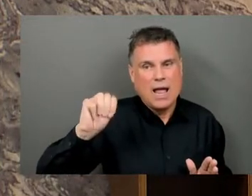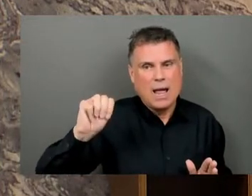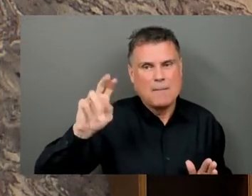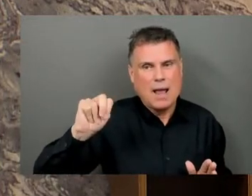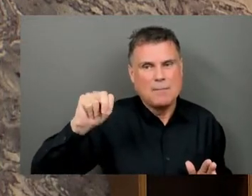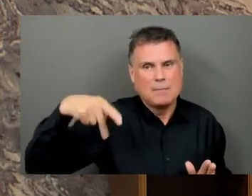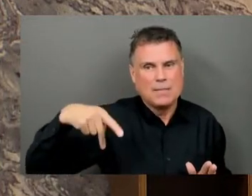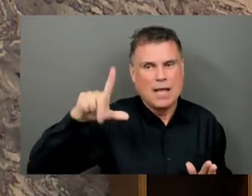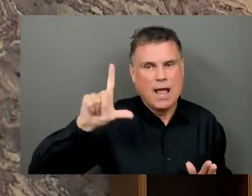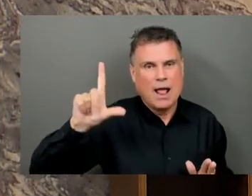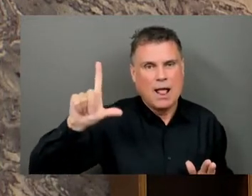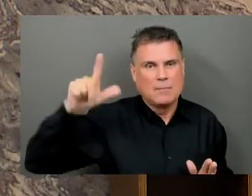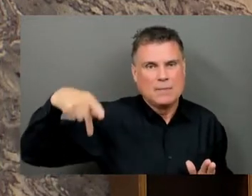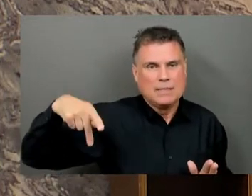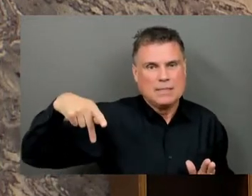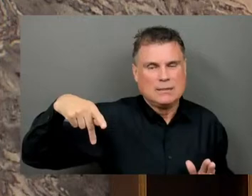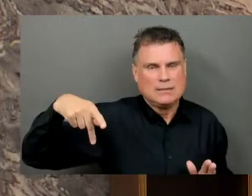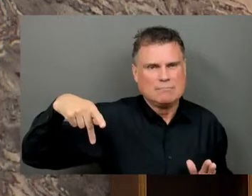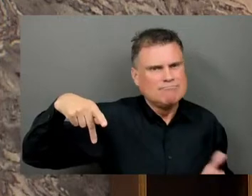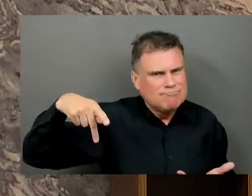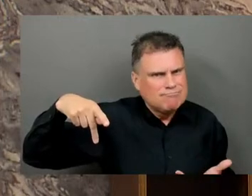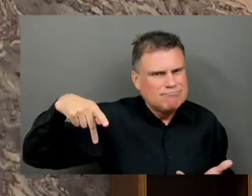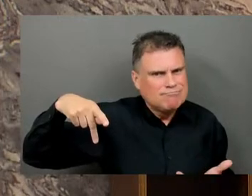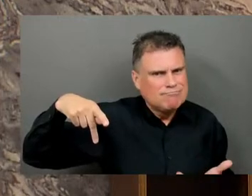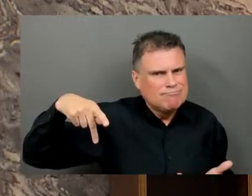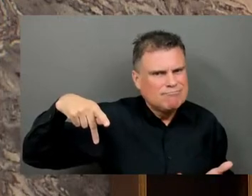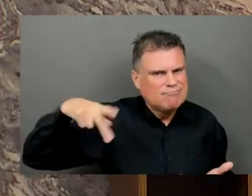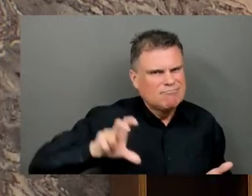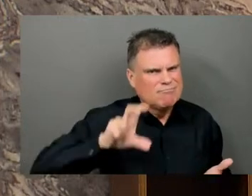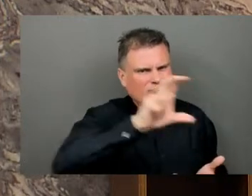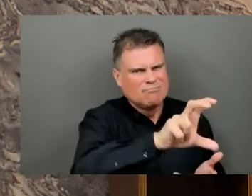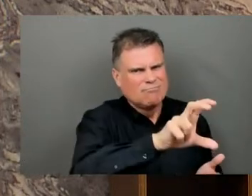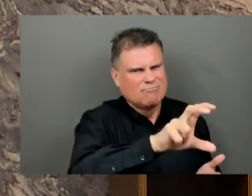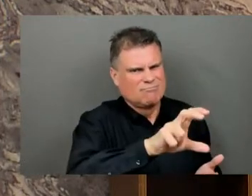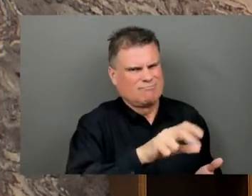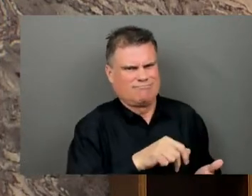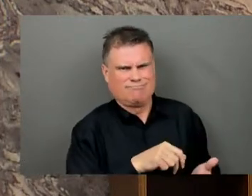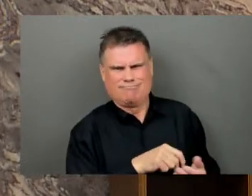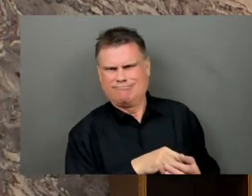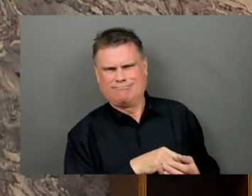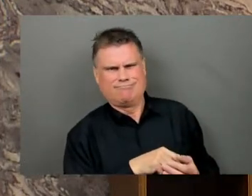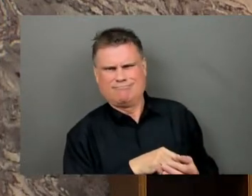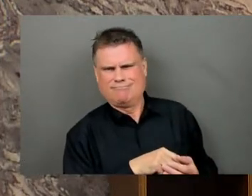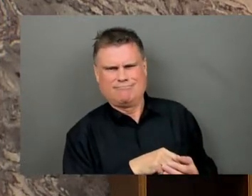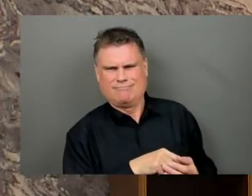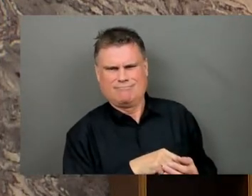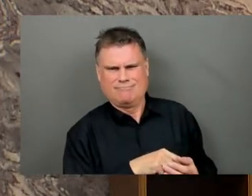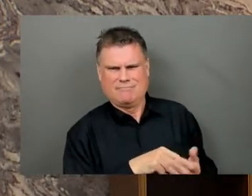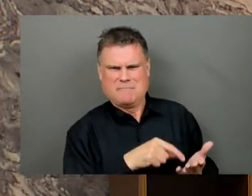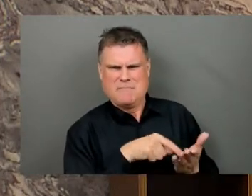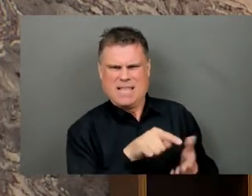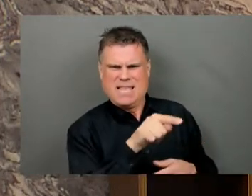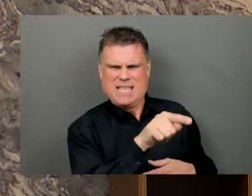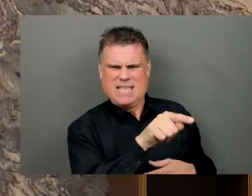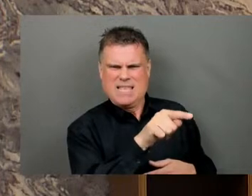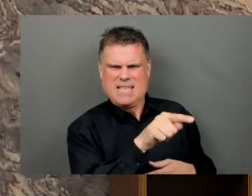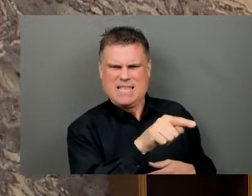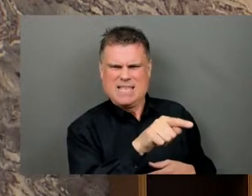these are anything more than allegations. But what we are saying is this is exactly what the role of the Auditor